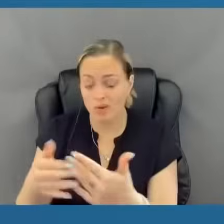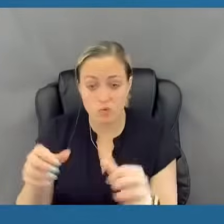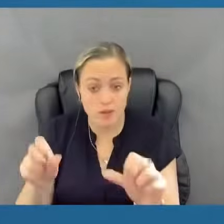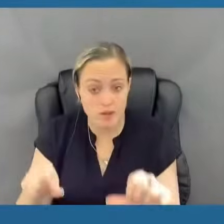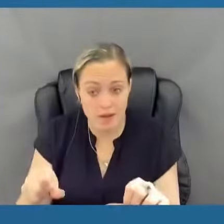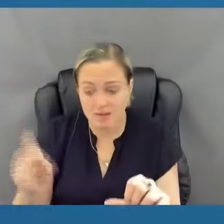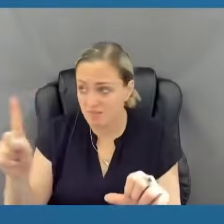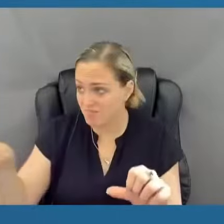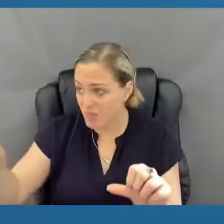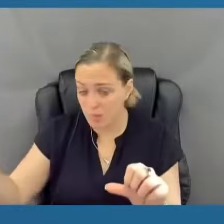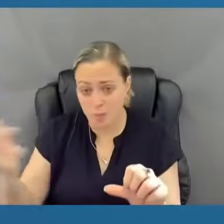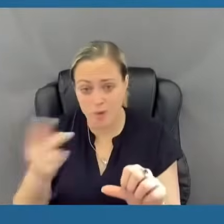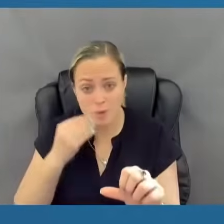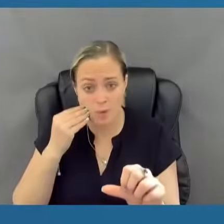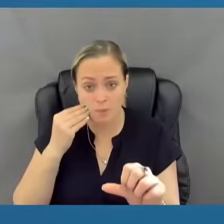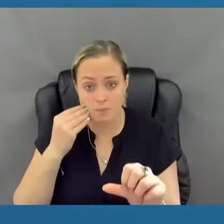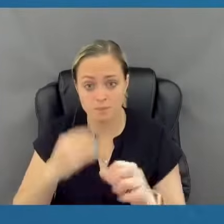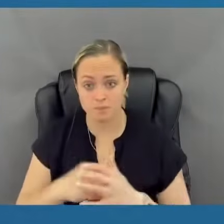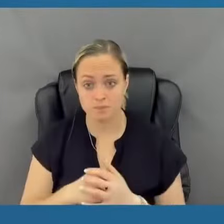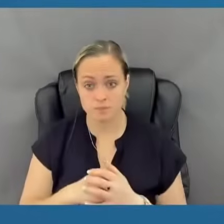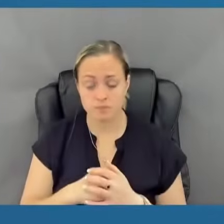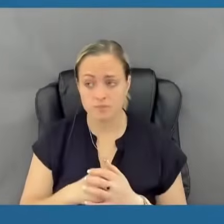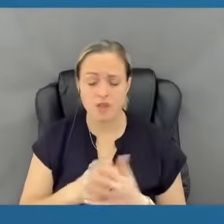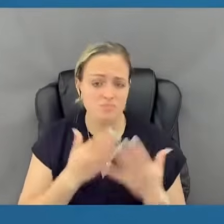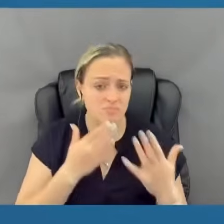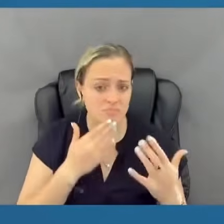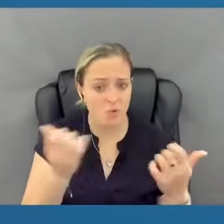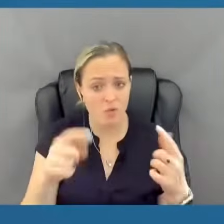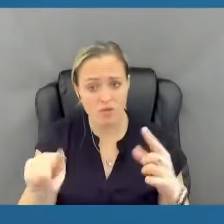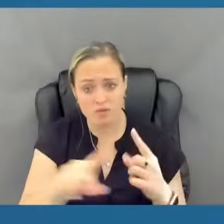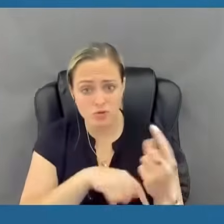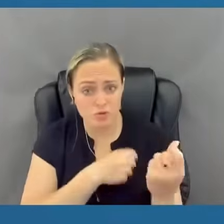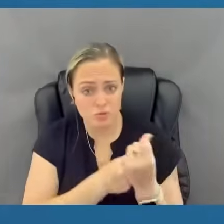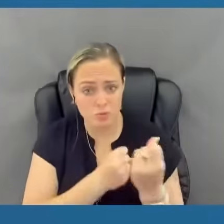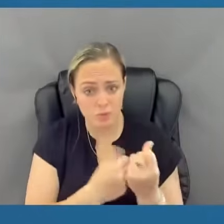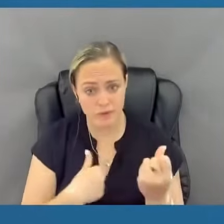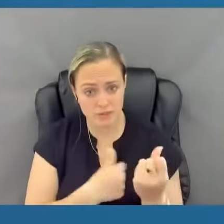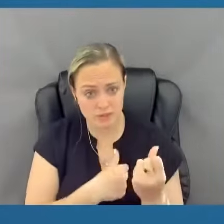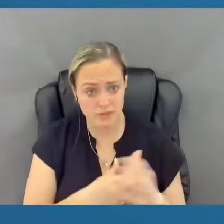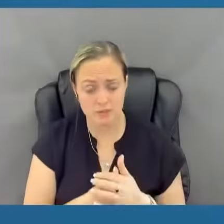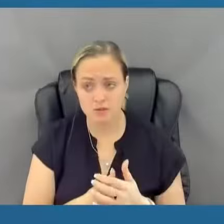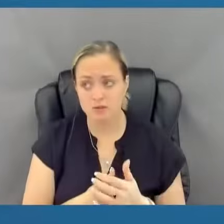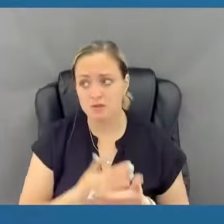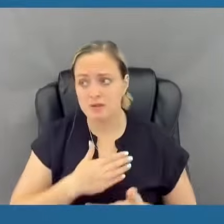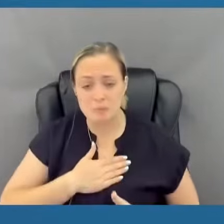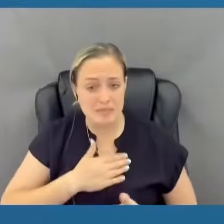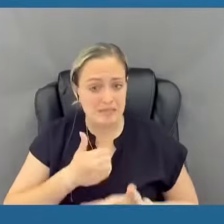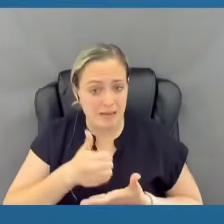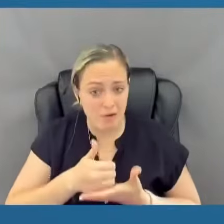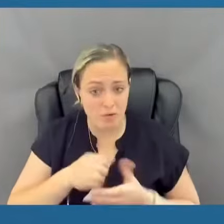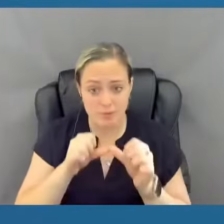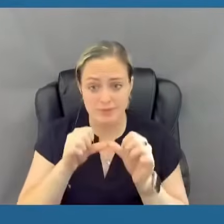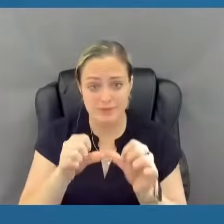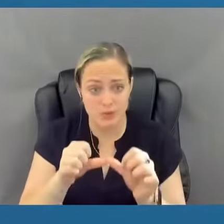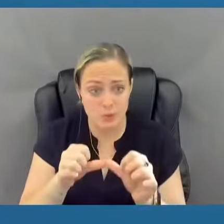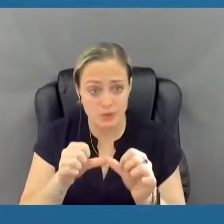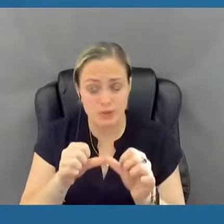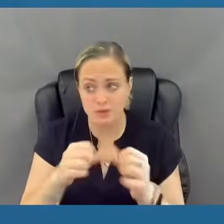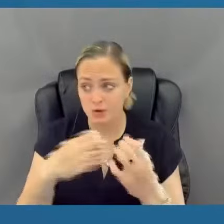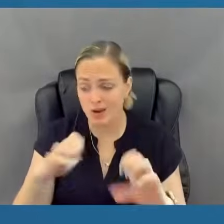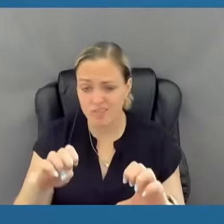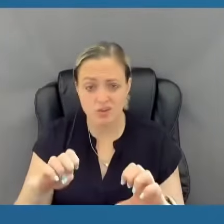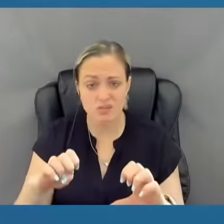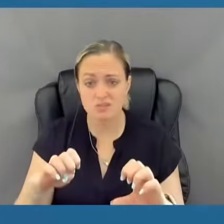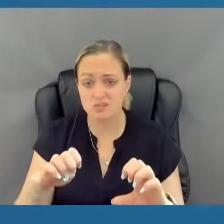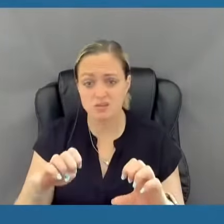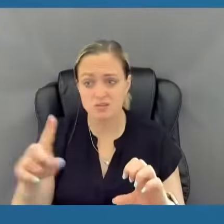get them home. I am very grateful to all of you for your support. Please help us and to continue your efforts to